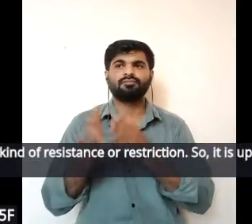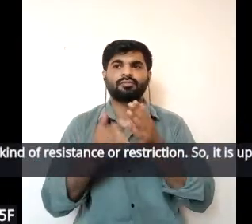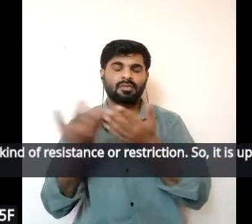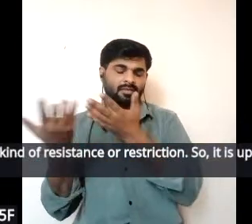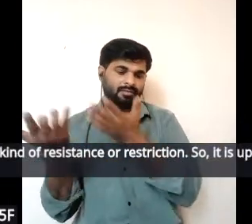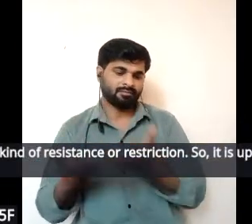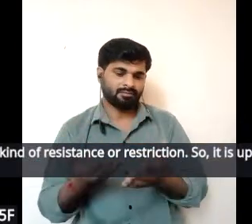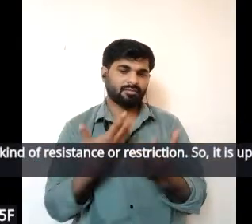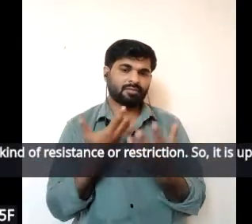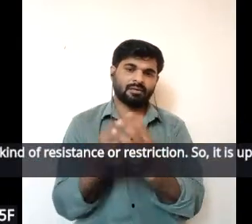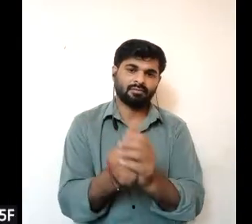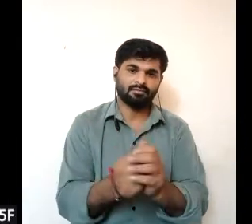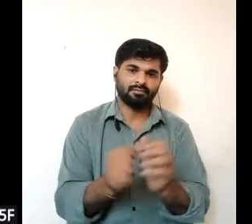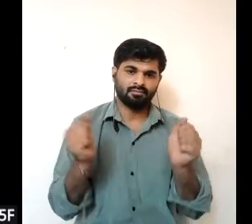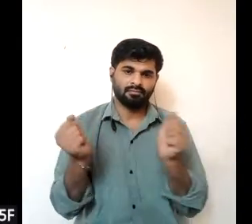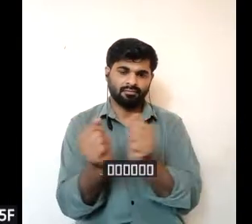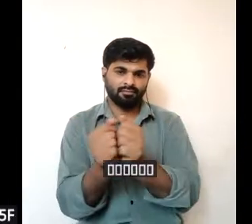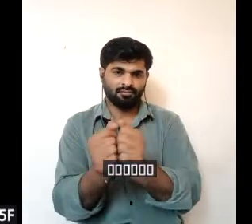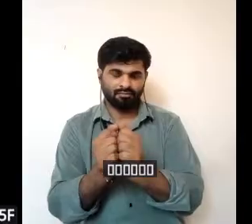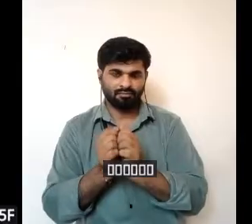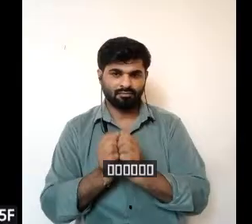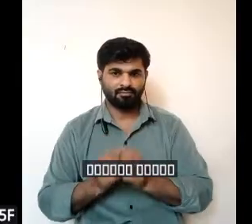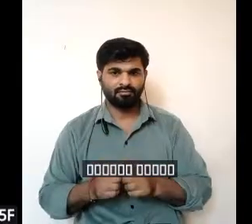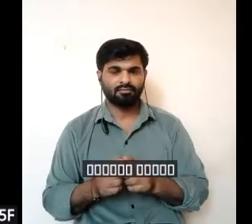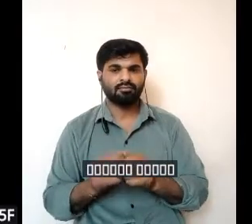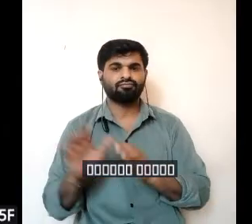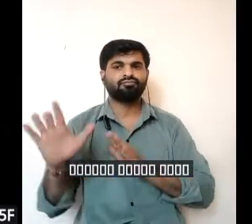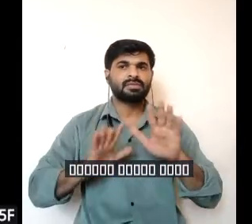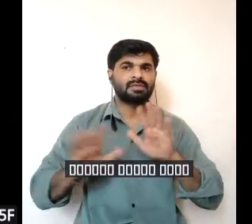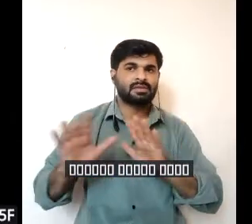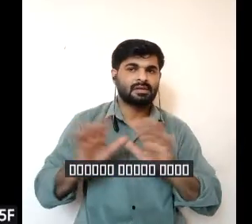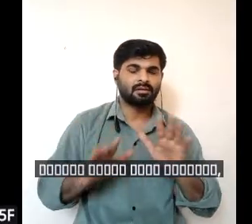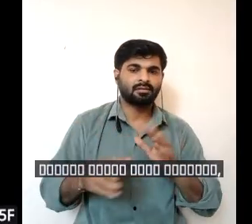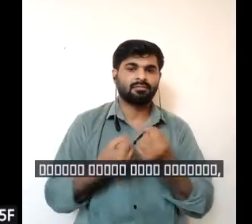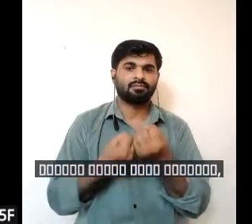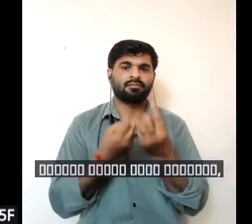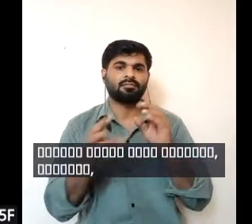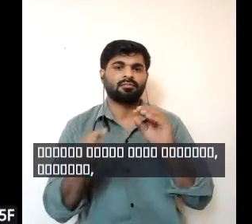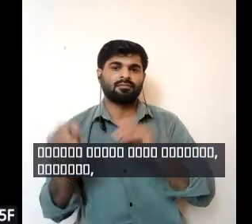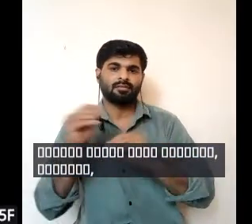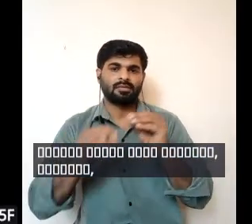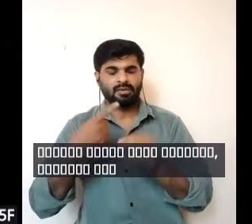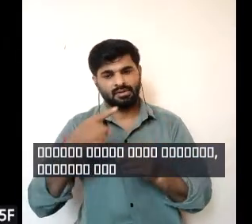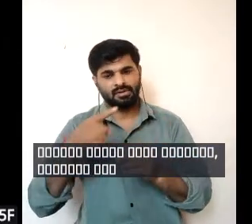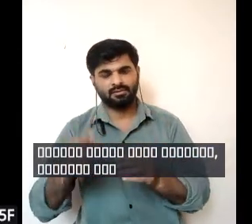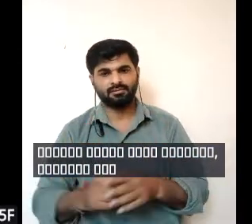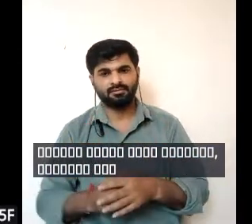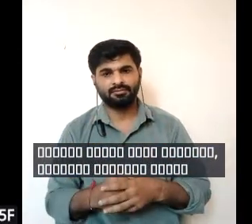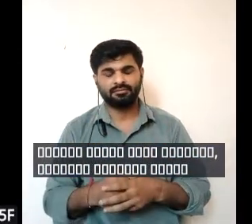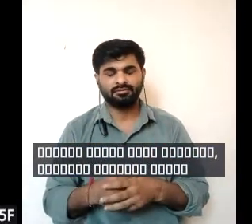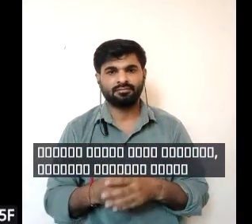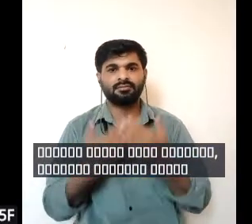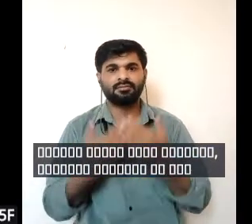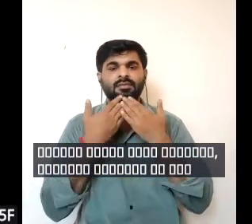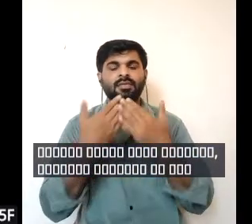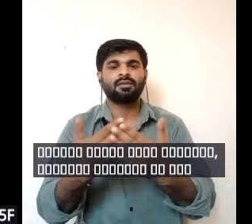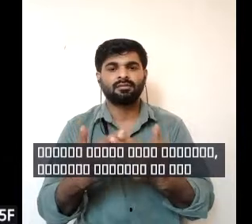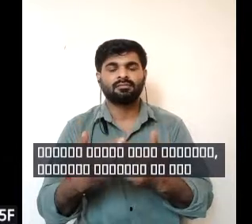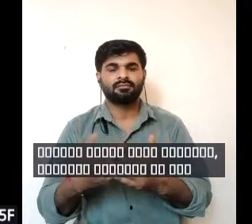and tap this whole thing and get our numbers right. Thanks, and thank you so much for organizing